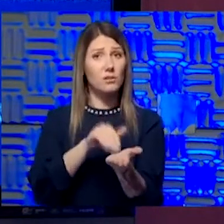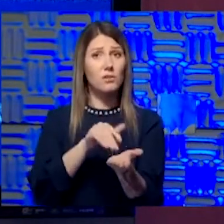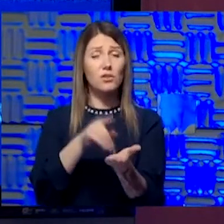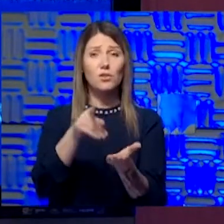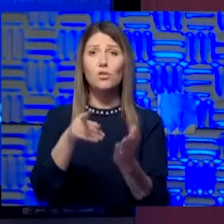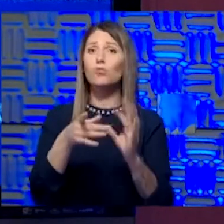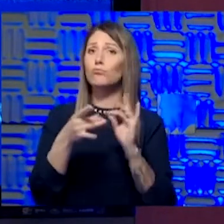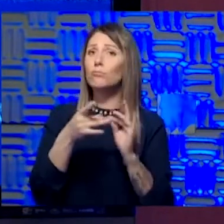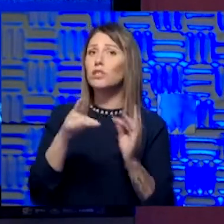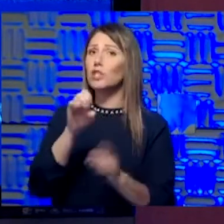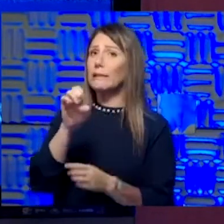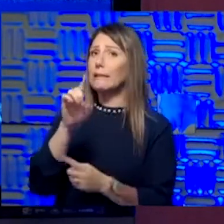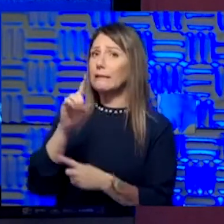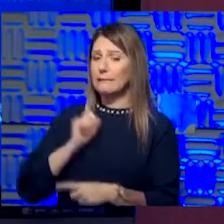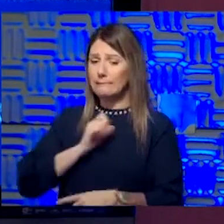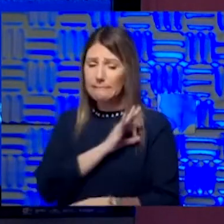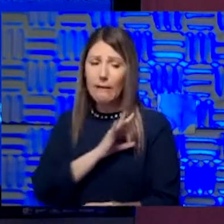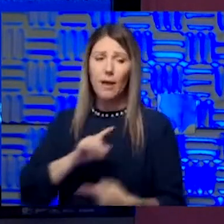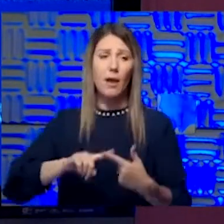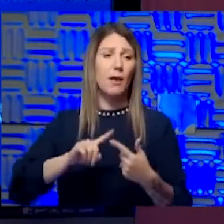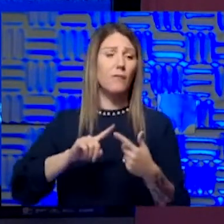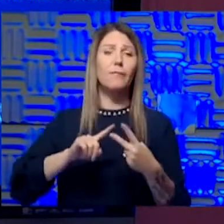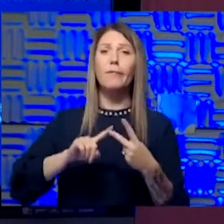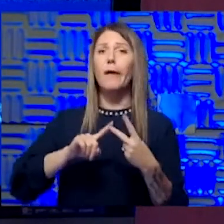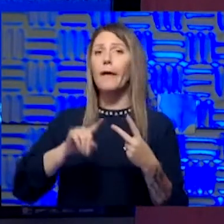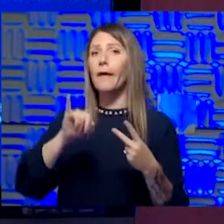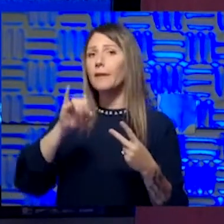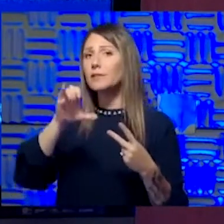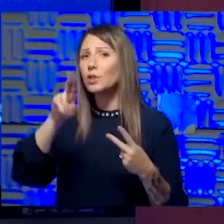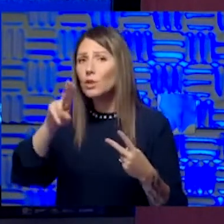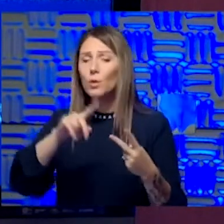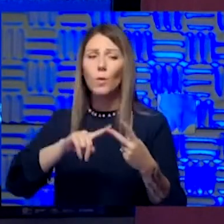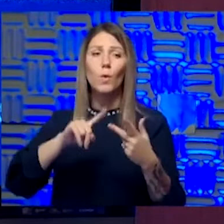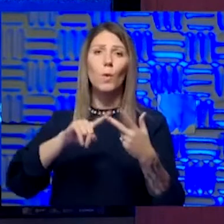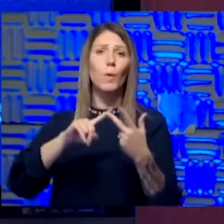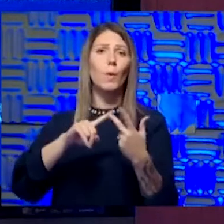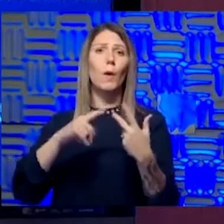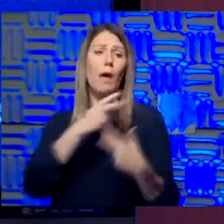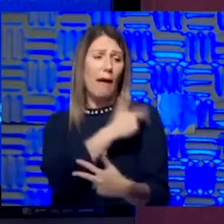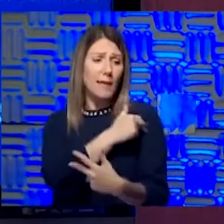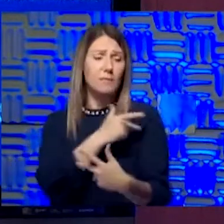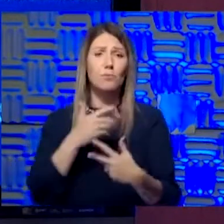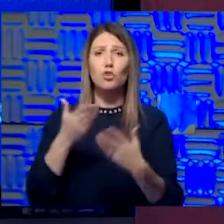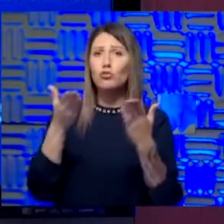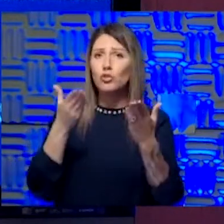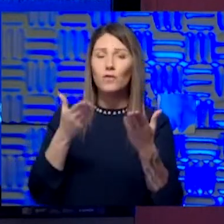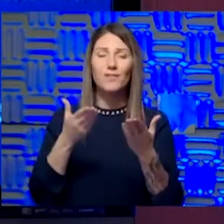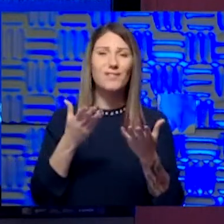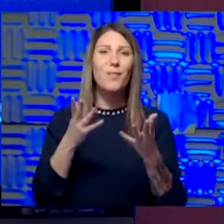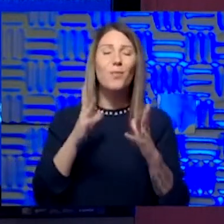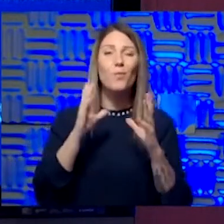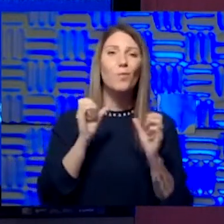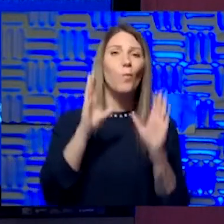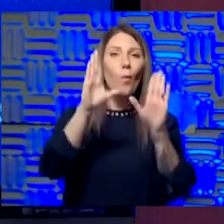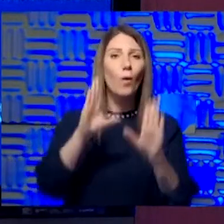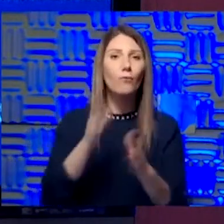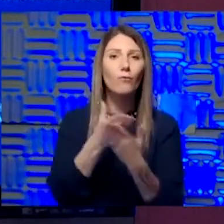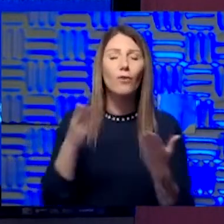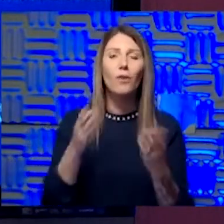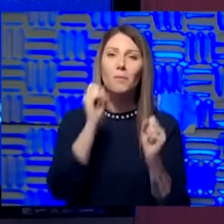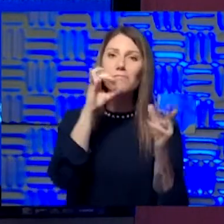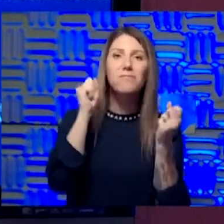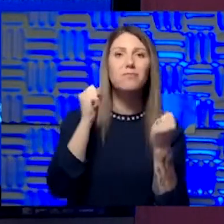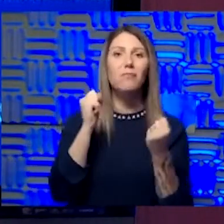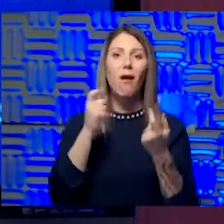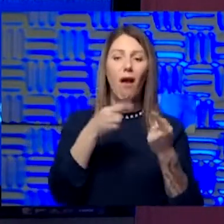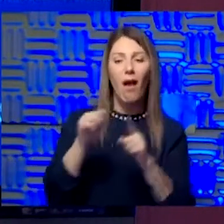the ED staff, the ICU staff, the hospitalist services. The remarkable thing about that story is it's happening at the same time that by